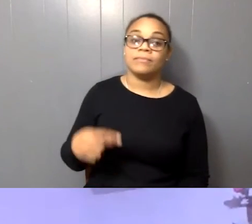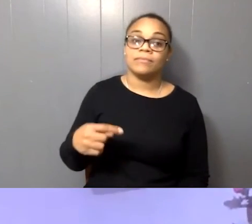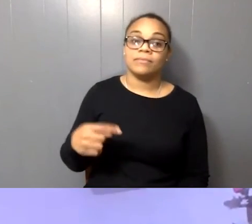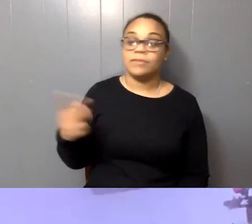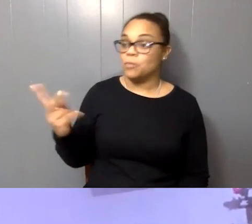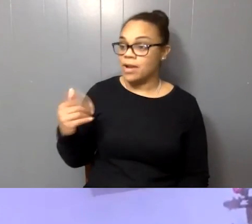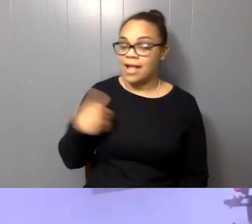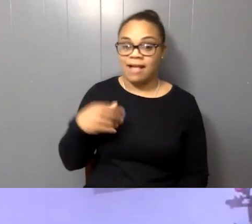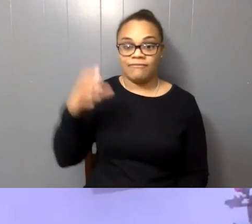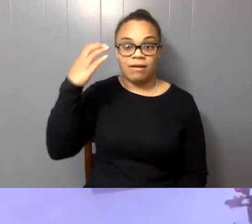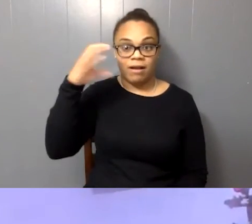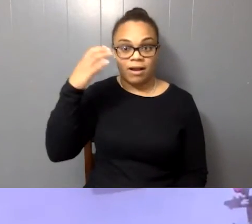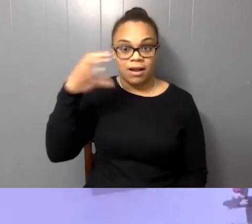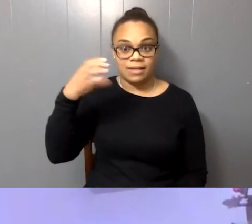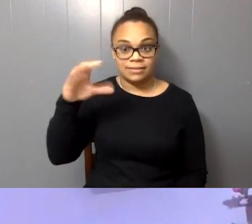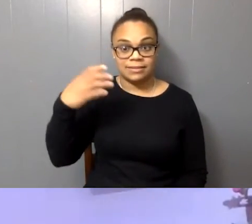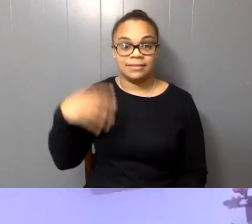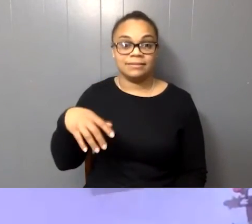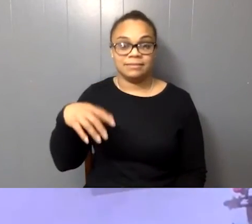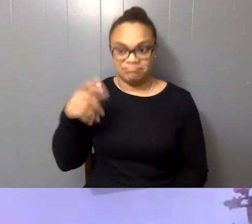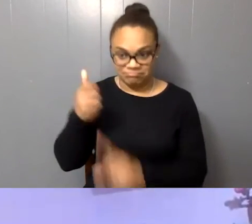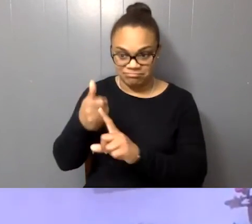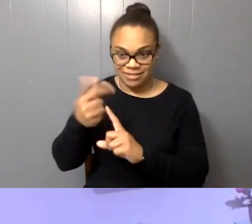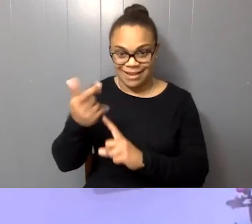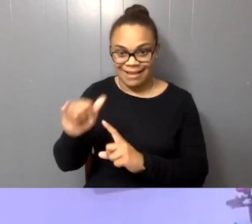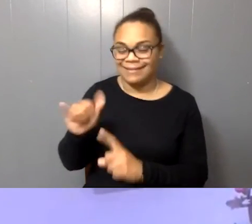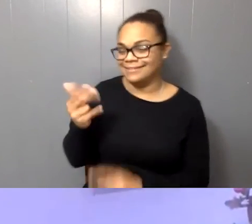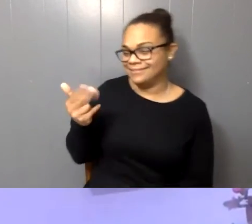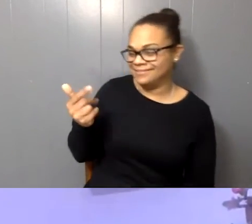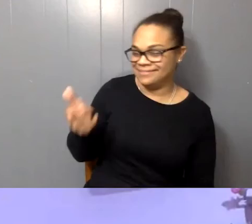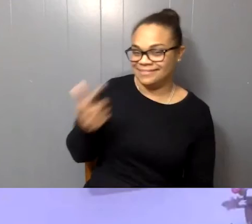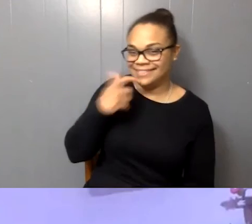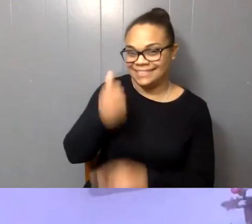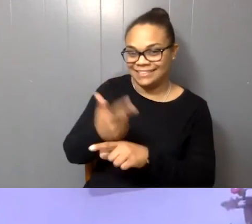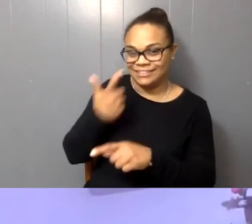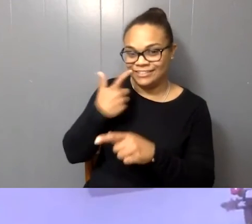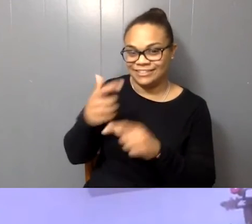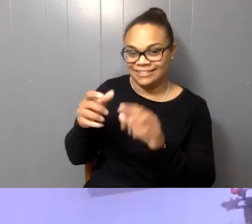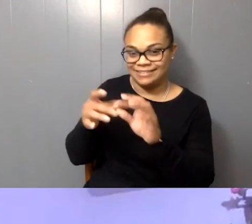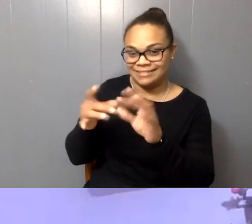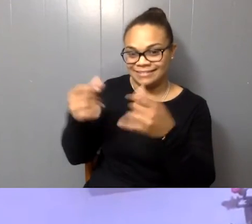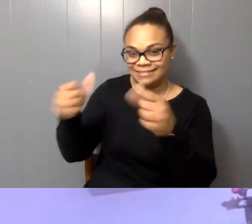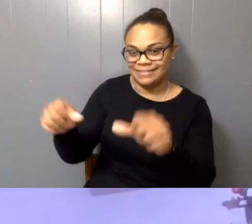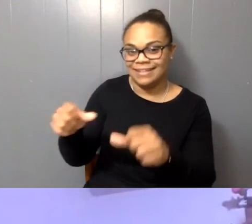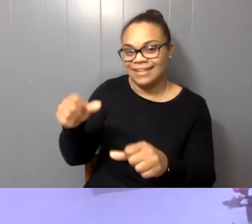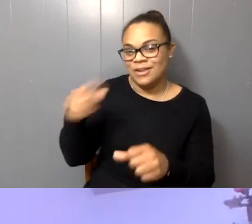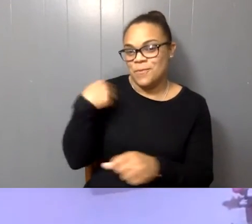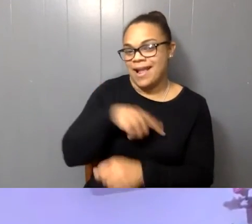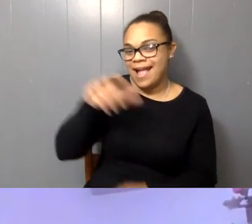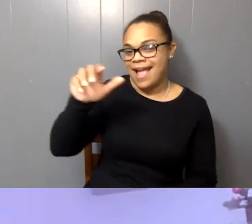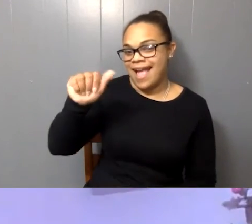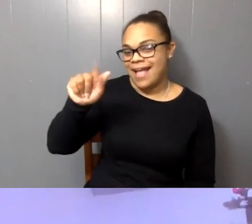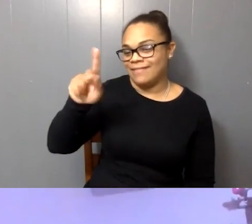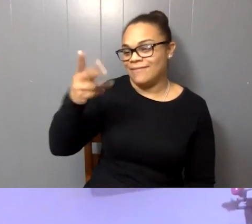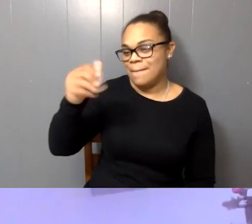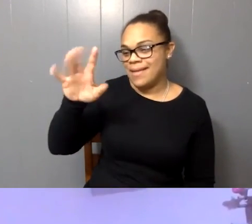or the alphabet mafia. Cousins who are gay, or I have some who are lesbian. So like I have a